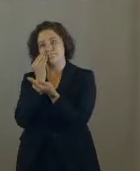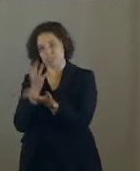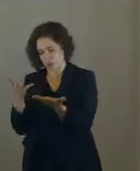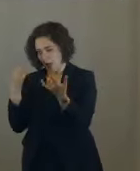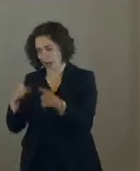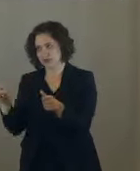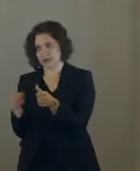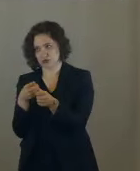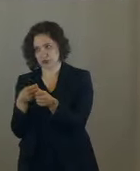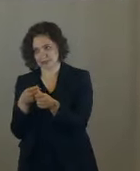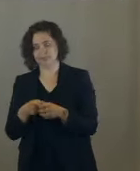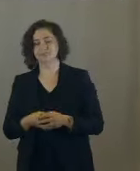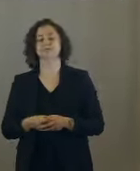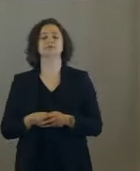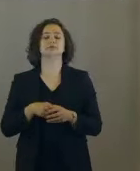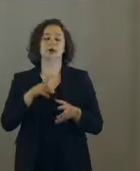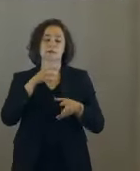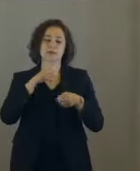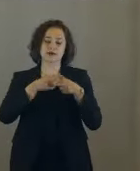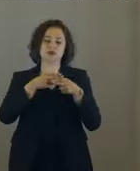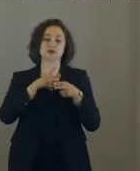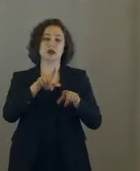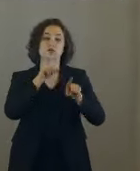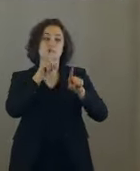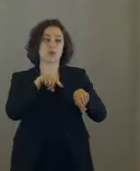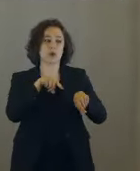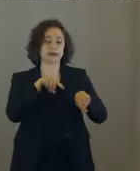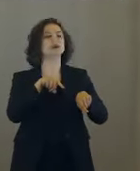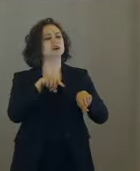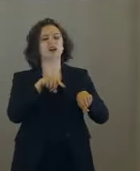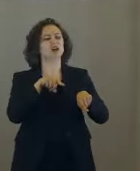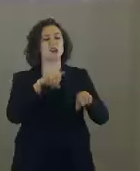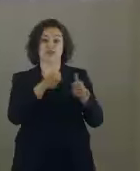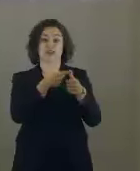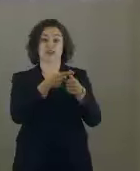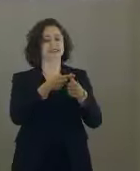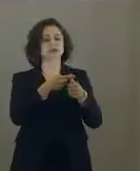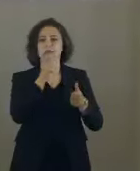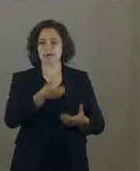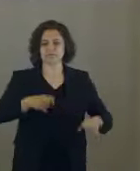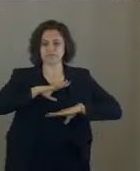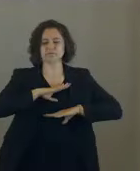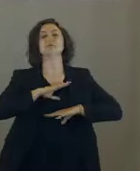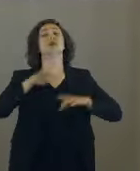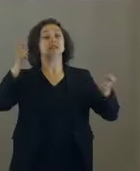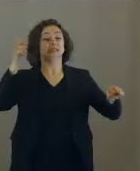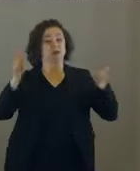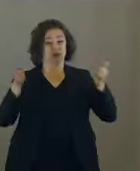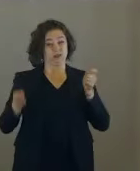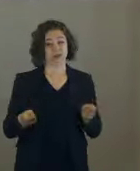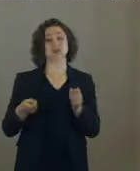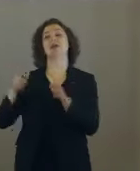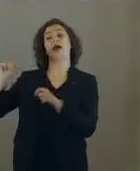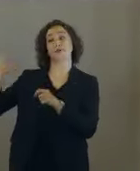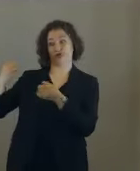initially. I mentioned reported we were not pleased with that. There's been substantial revisions based upon review by the AG's office and in